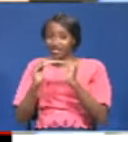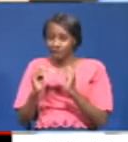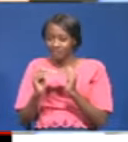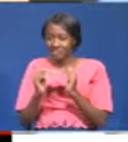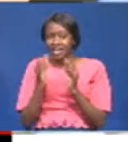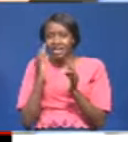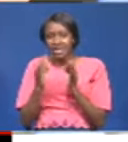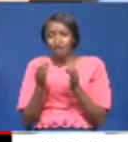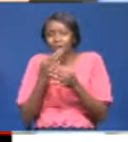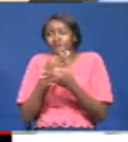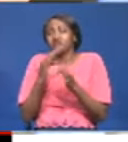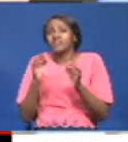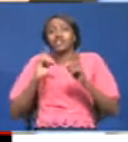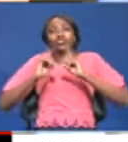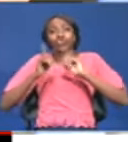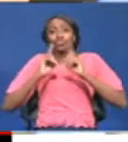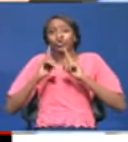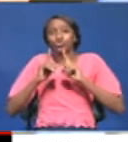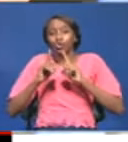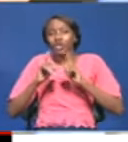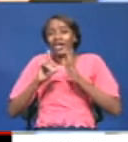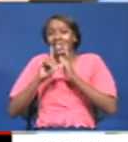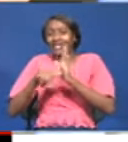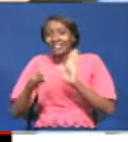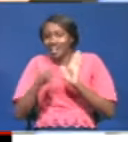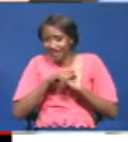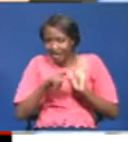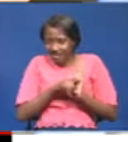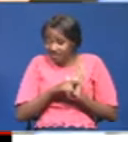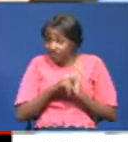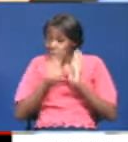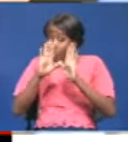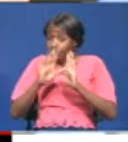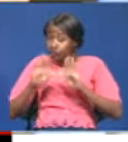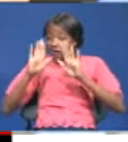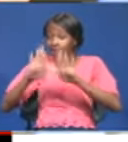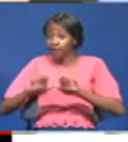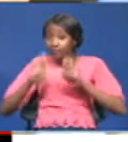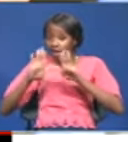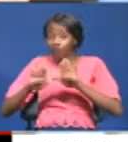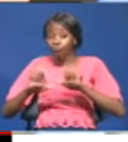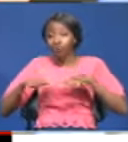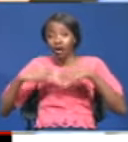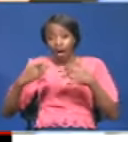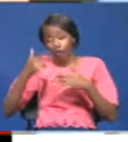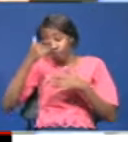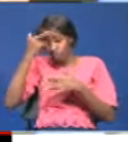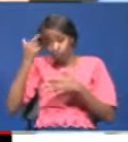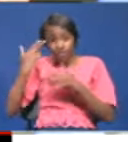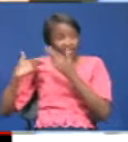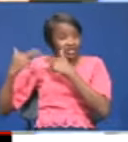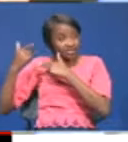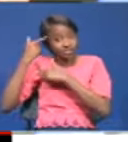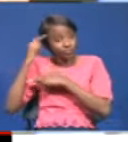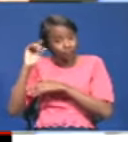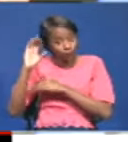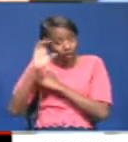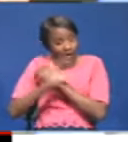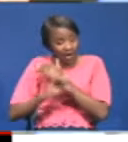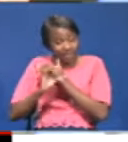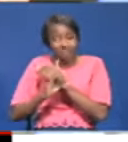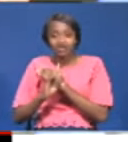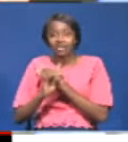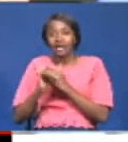people, then we need to check it, and that's why the question to put given the history of our country, you understand? So absolutely, that's not going